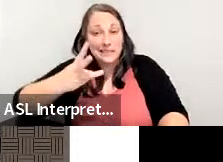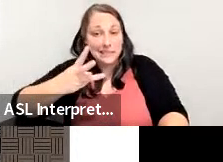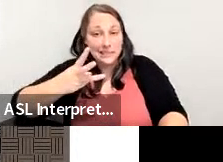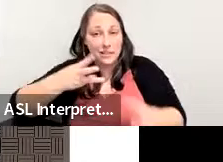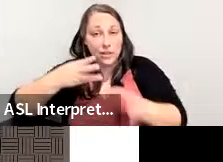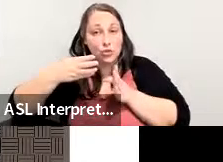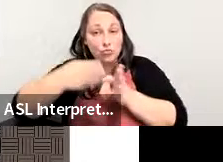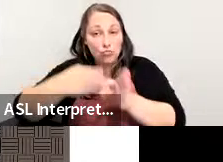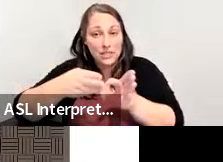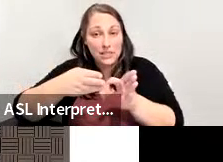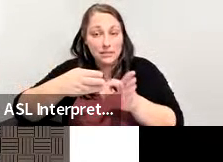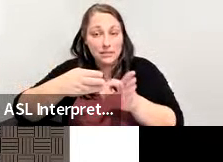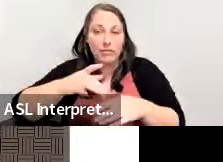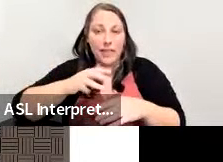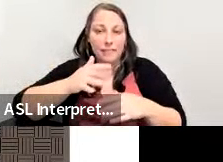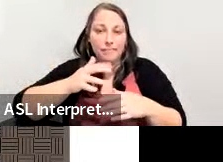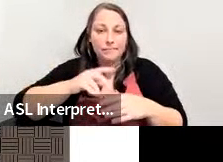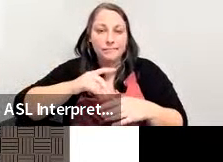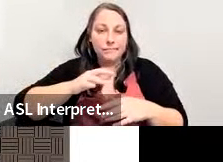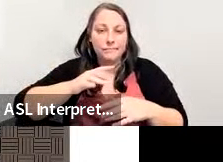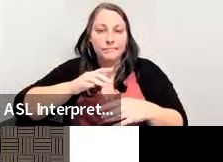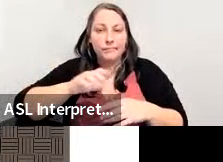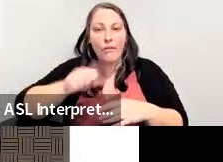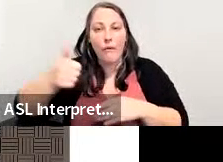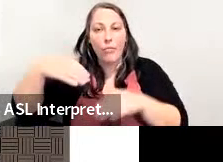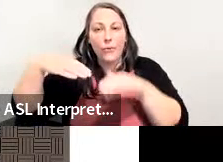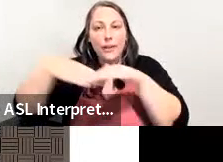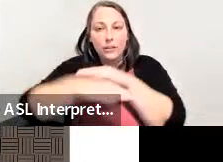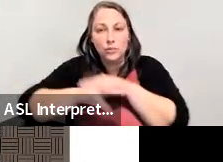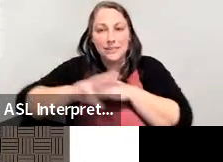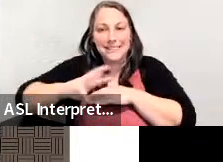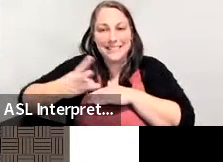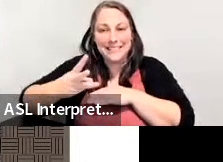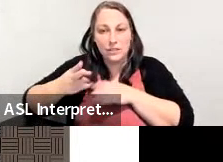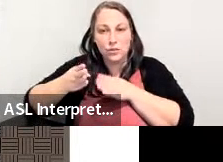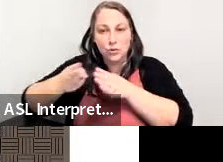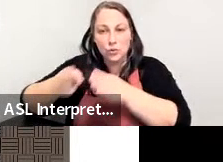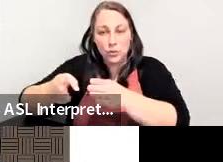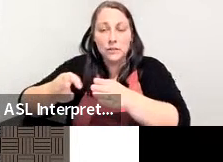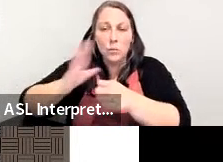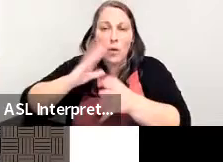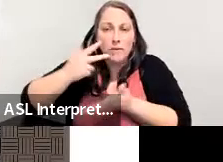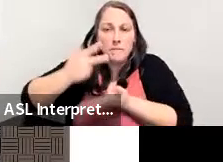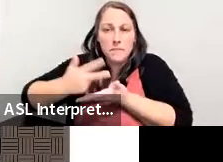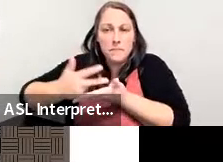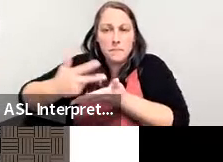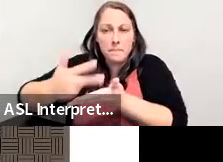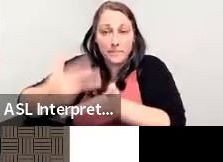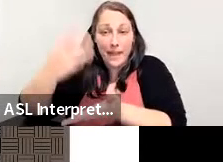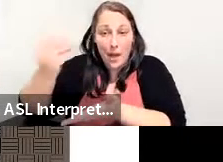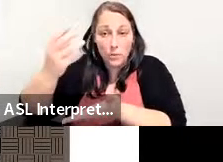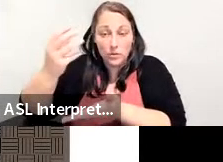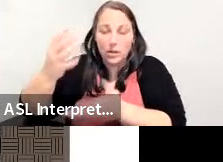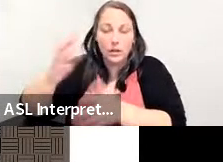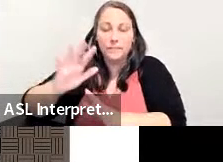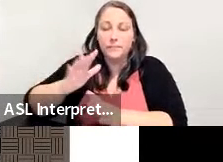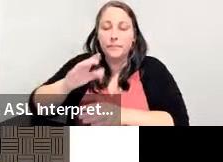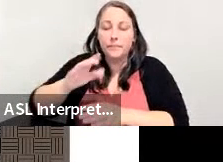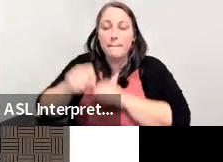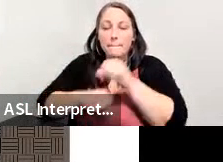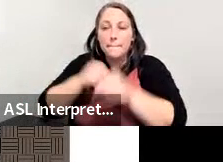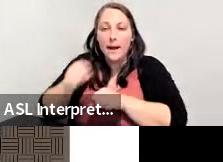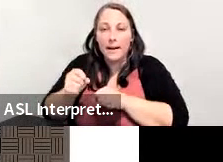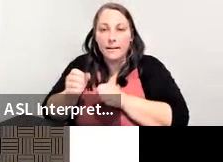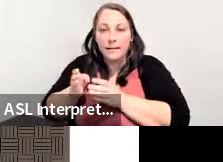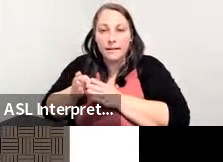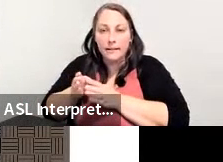entrance I'm Mhm. pointing out, alongside the bike lanes that will be introduced on 6th Street, there was an entrance here, and then you can go